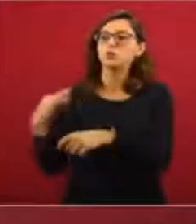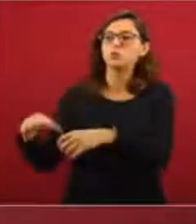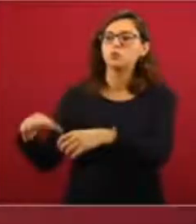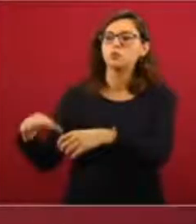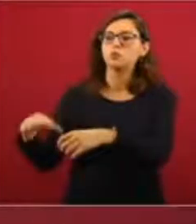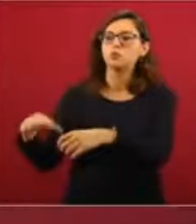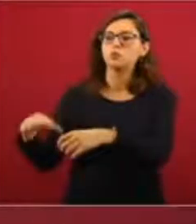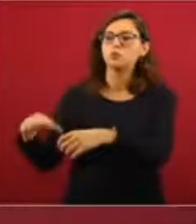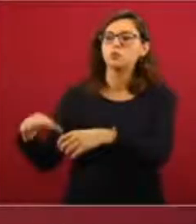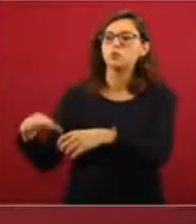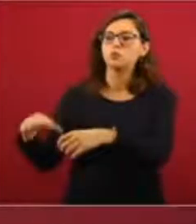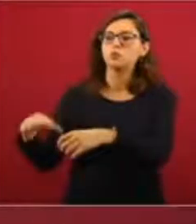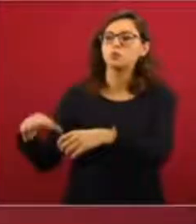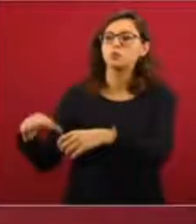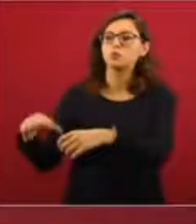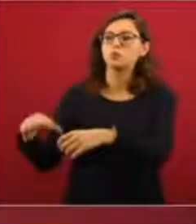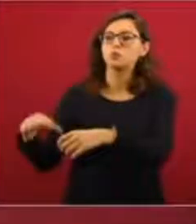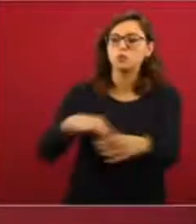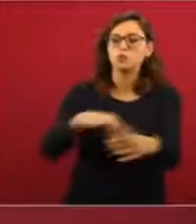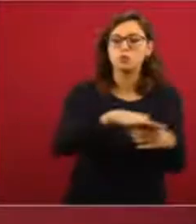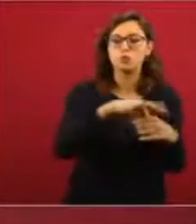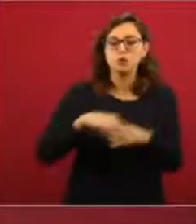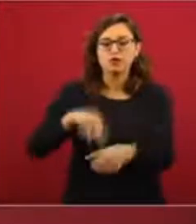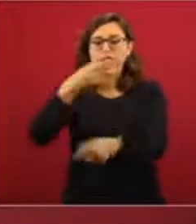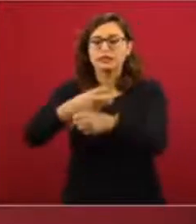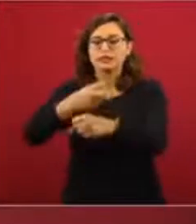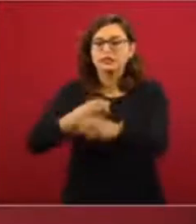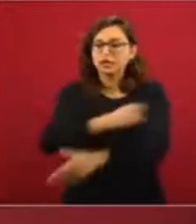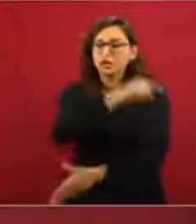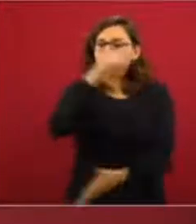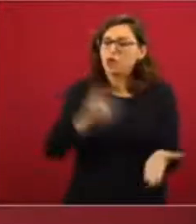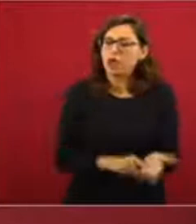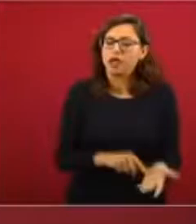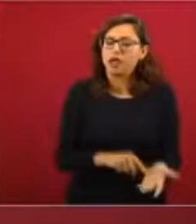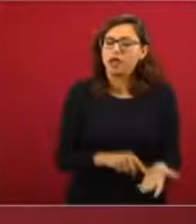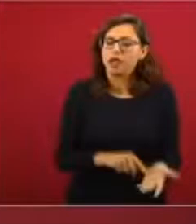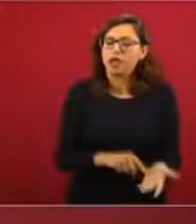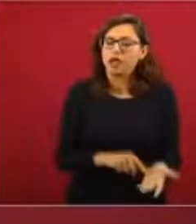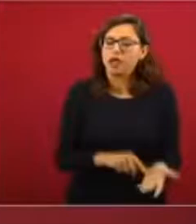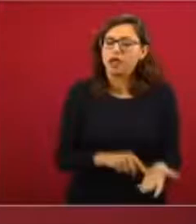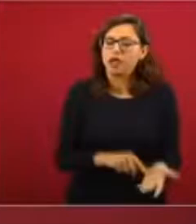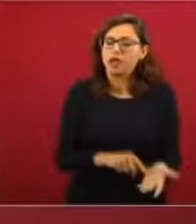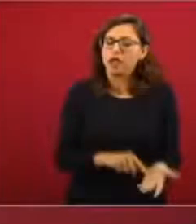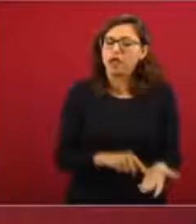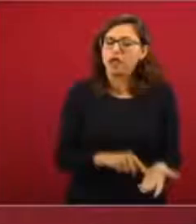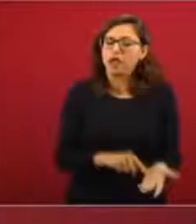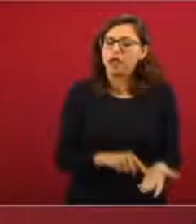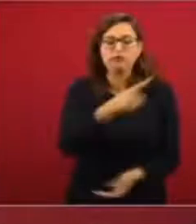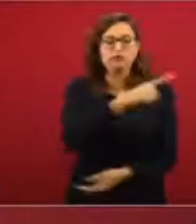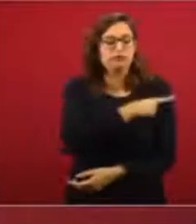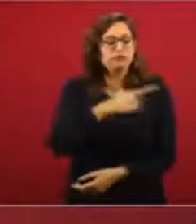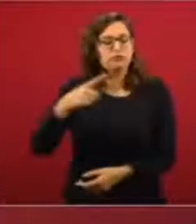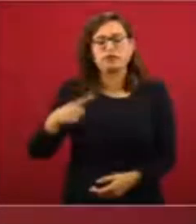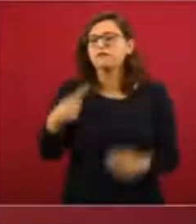ser and that is how it should be. y se debe de respetar. And it should be respected.